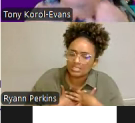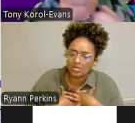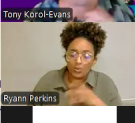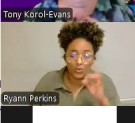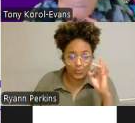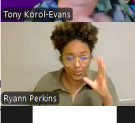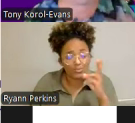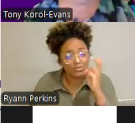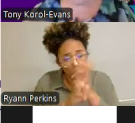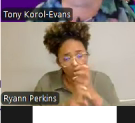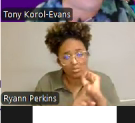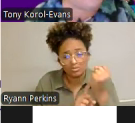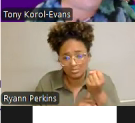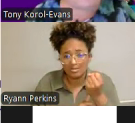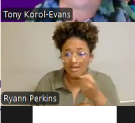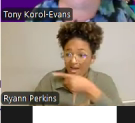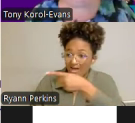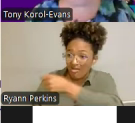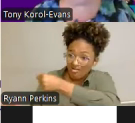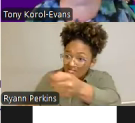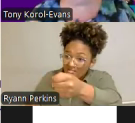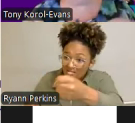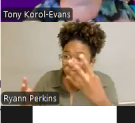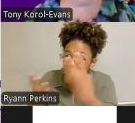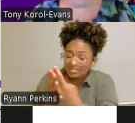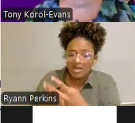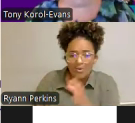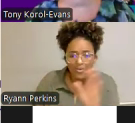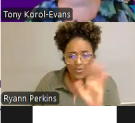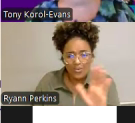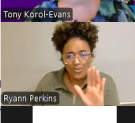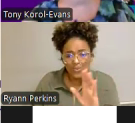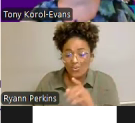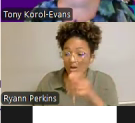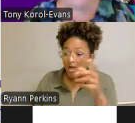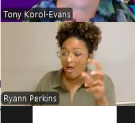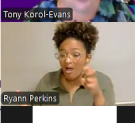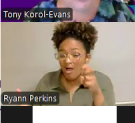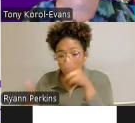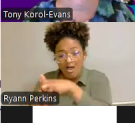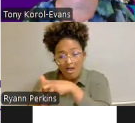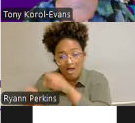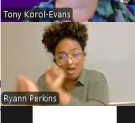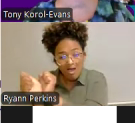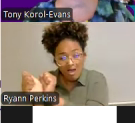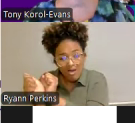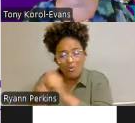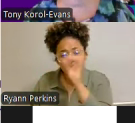want the person to go to jail. You may not want the person to be arrested. You just want them to stop hurting.